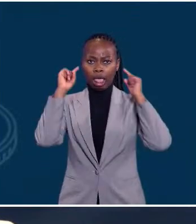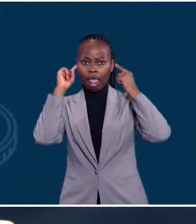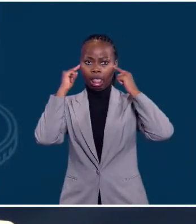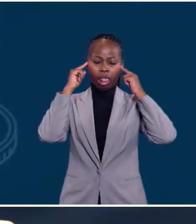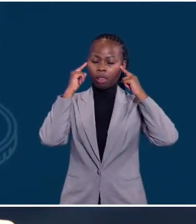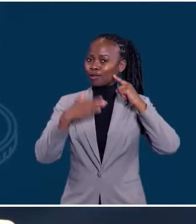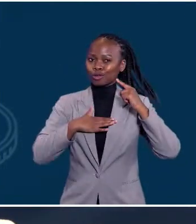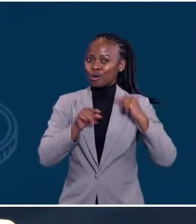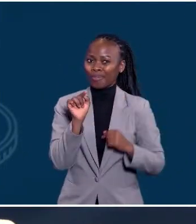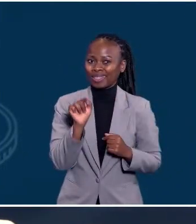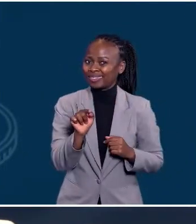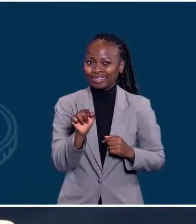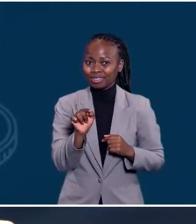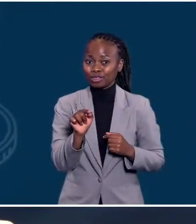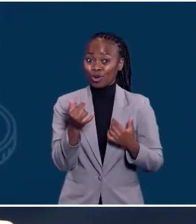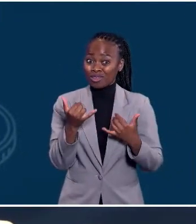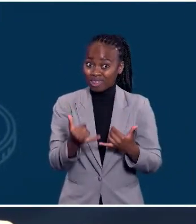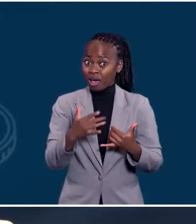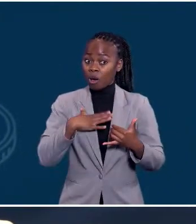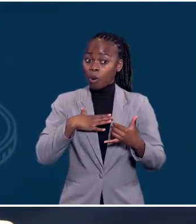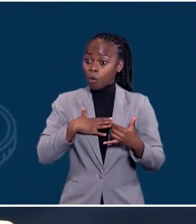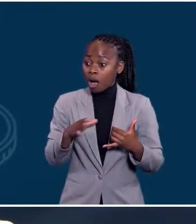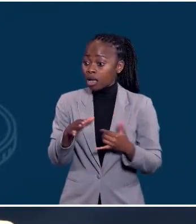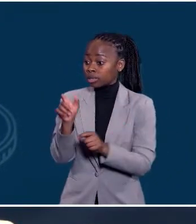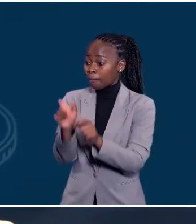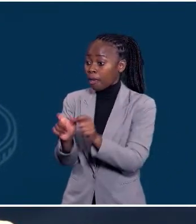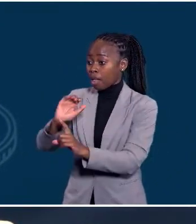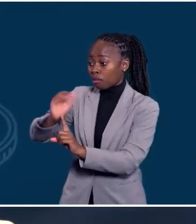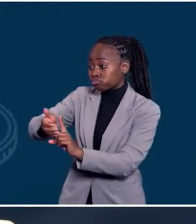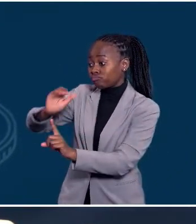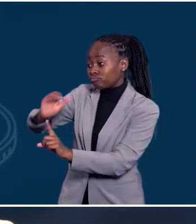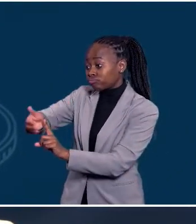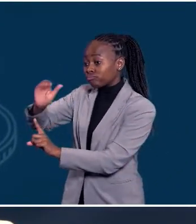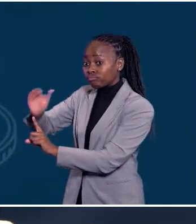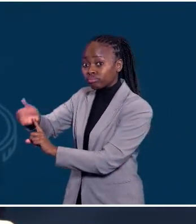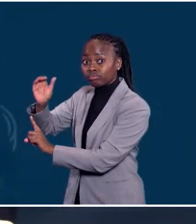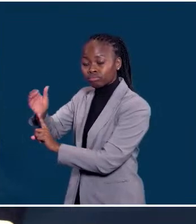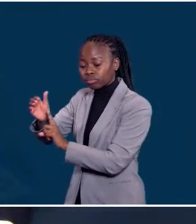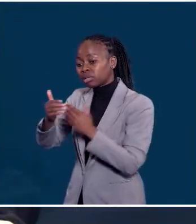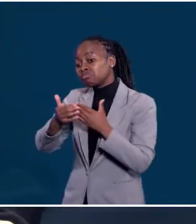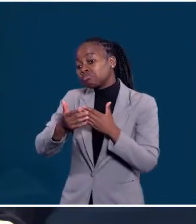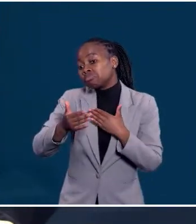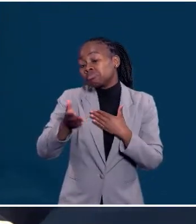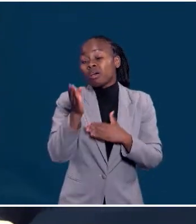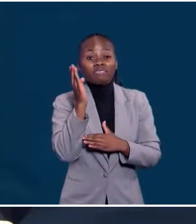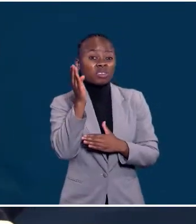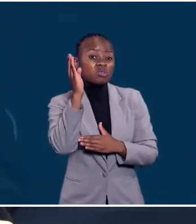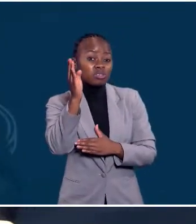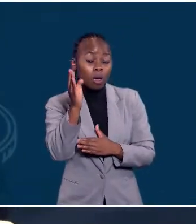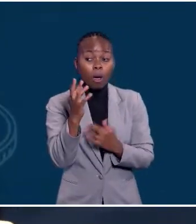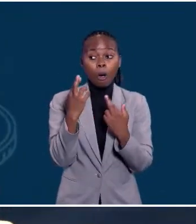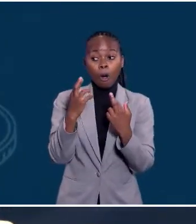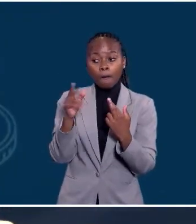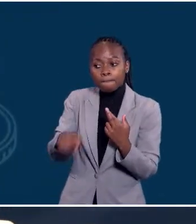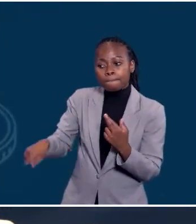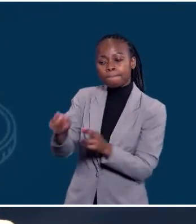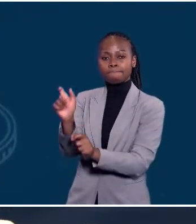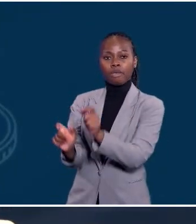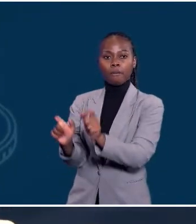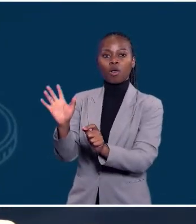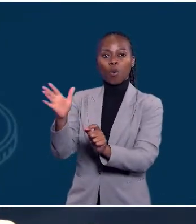yet to get there. At this stage, I would like to hand over